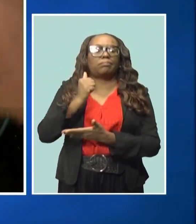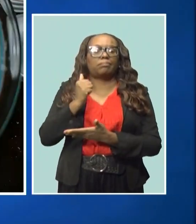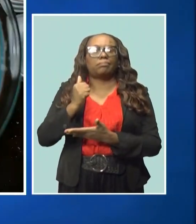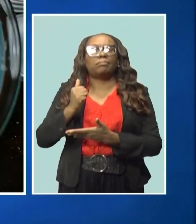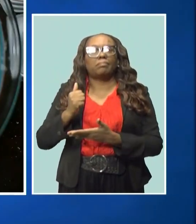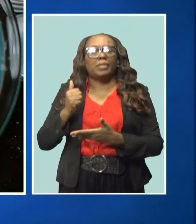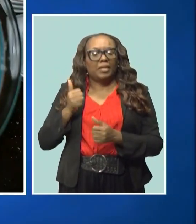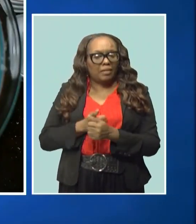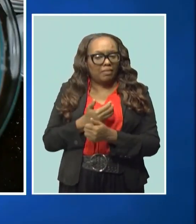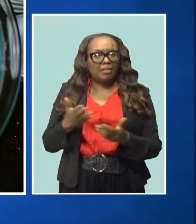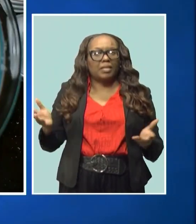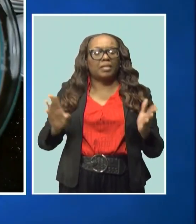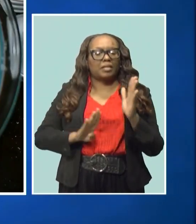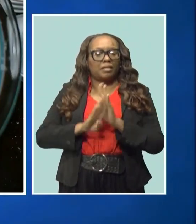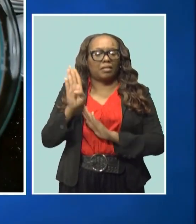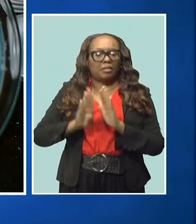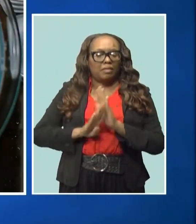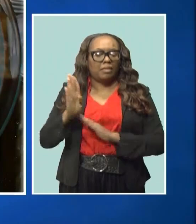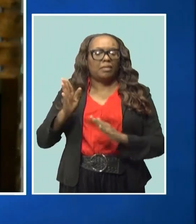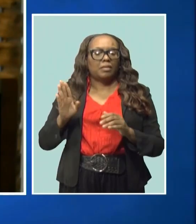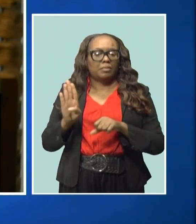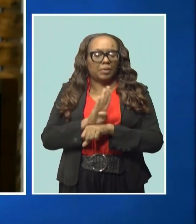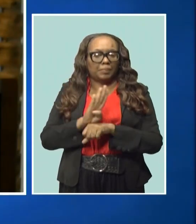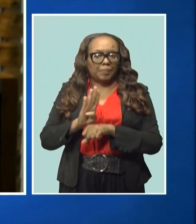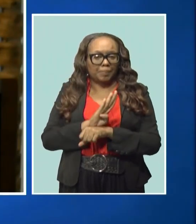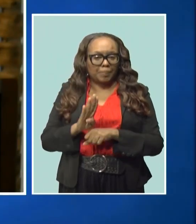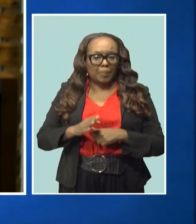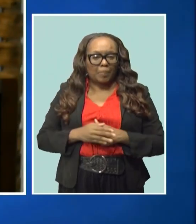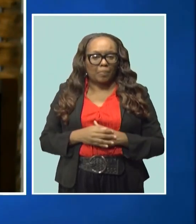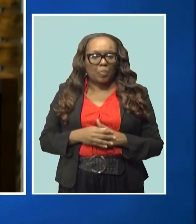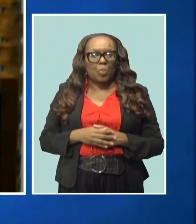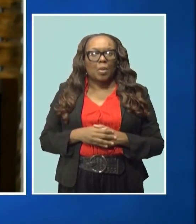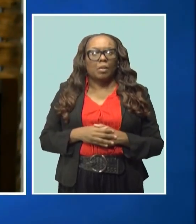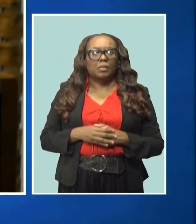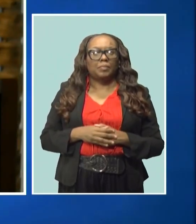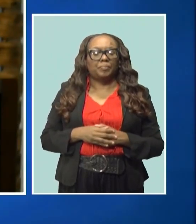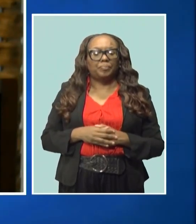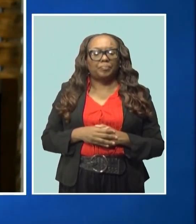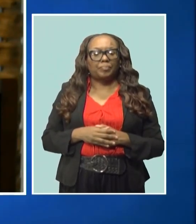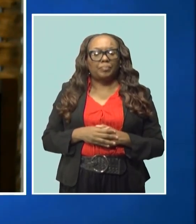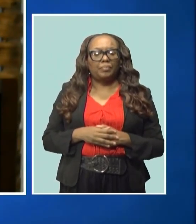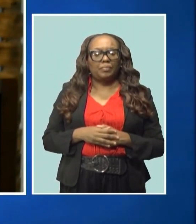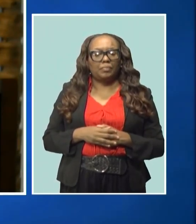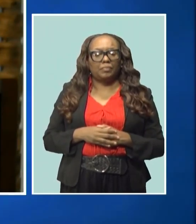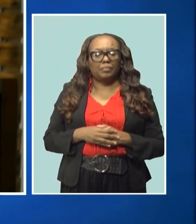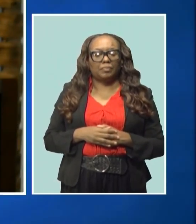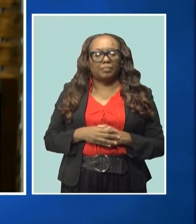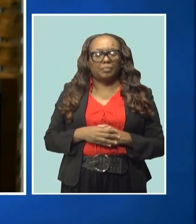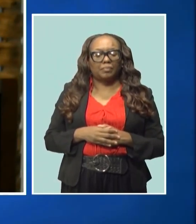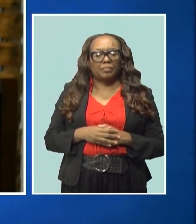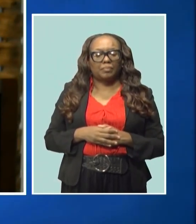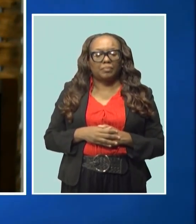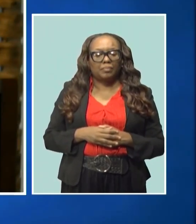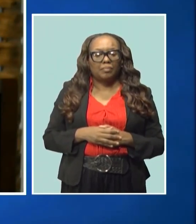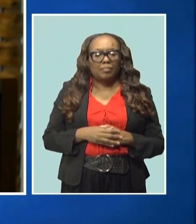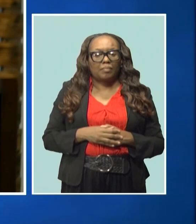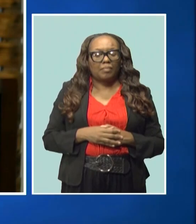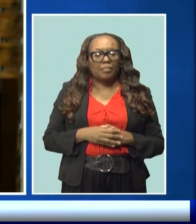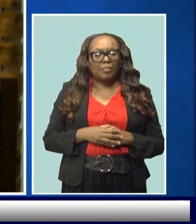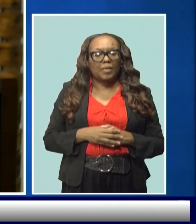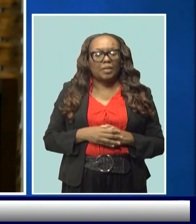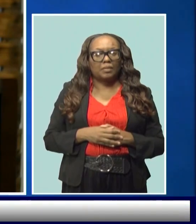tools and acumen to develop her young business. The guidance of the officers in terms of the